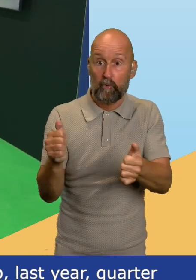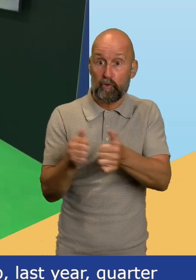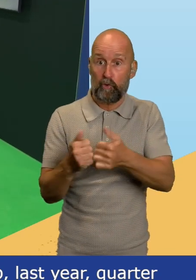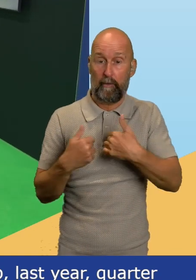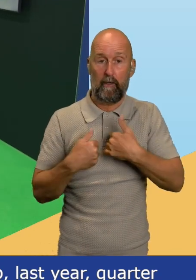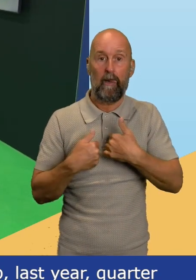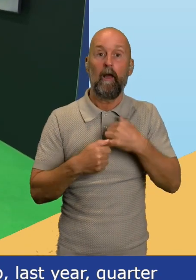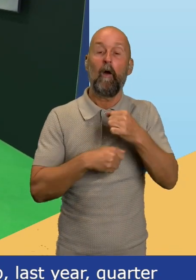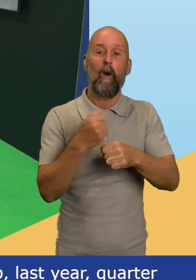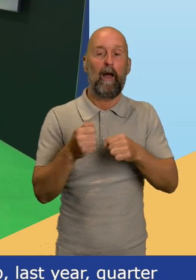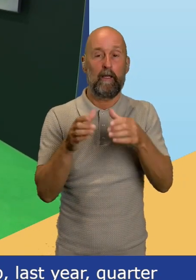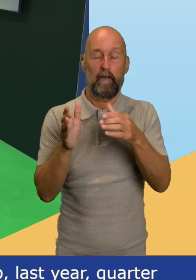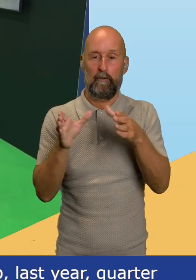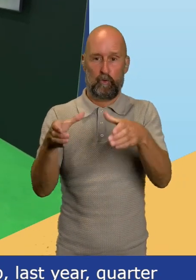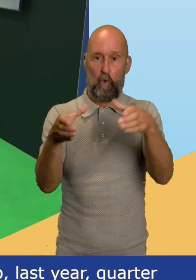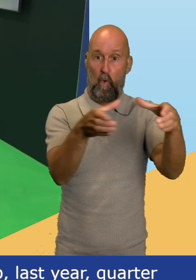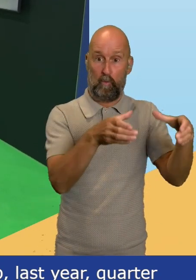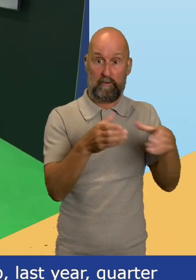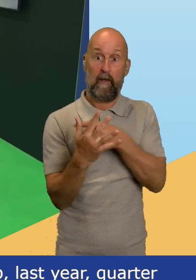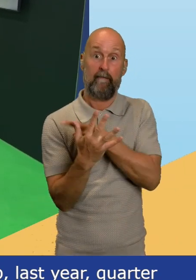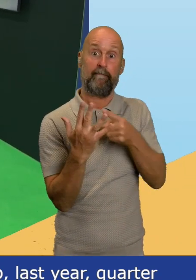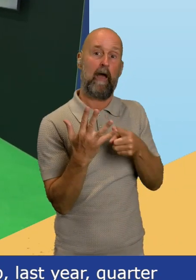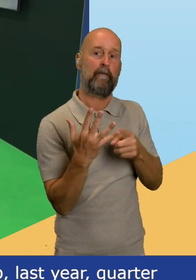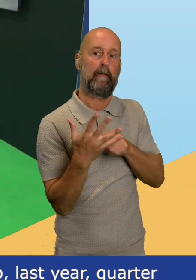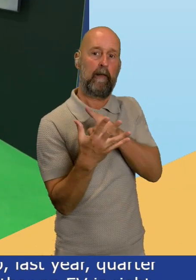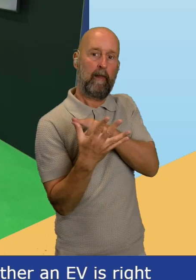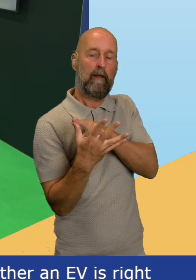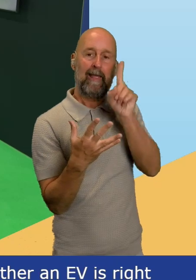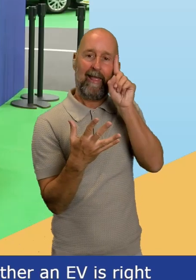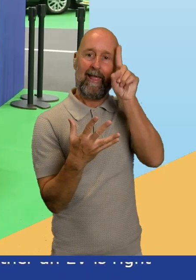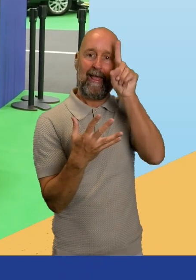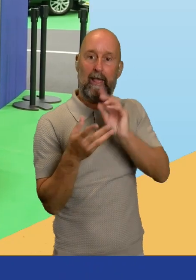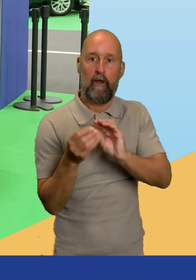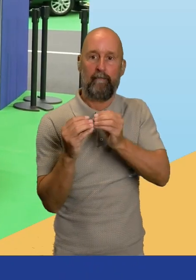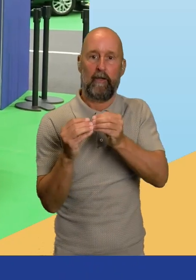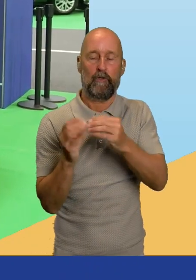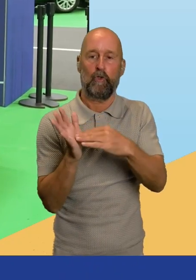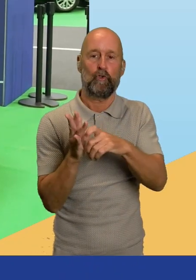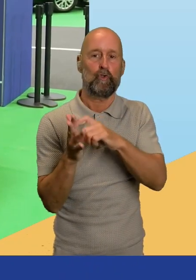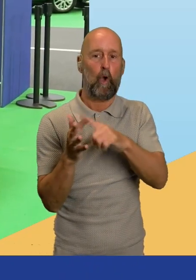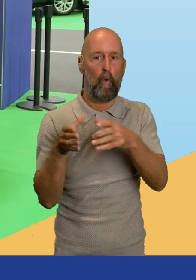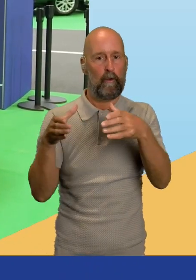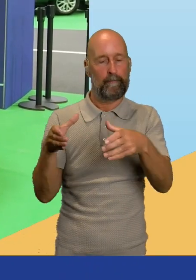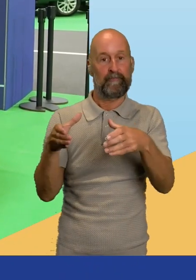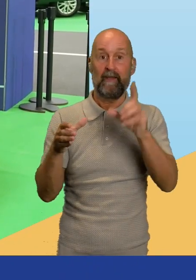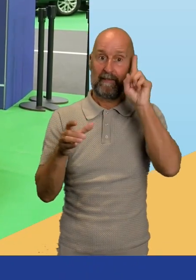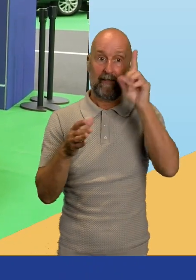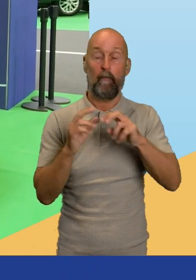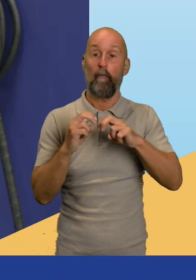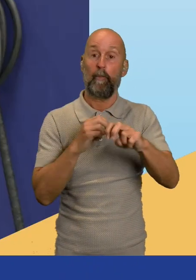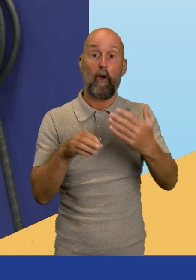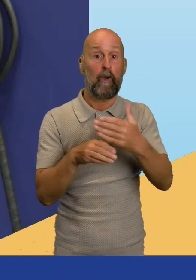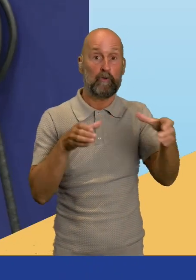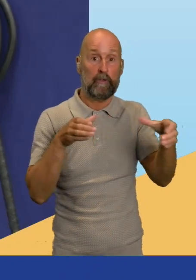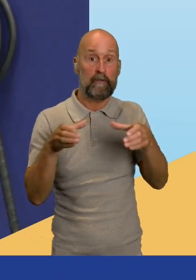into 5 zones. So the first one I'll talk about is the innovation zone. So we've got our innovation team here from Motability Operations,